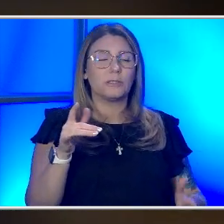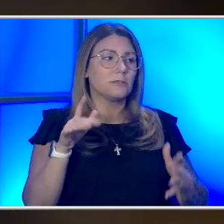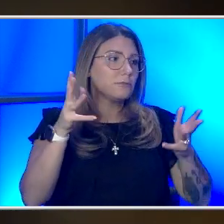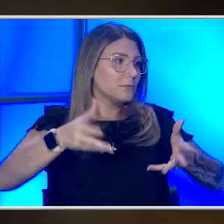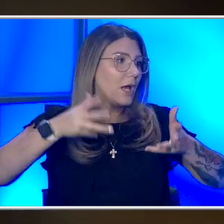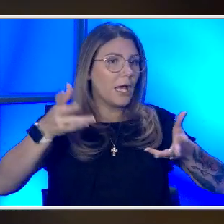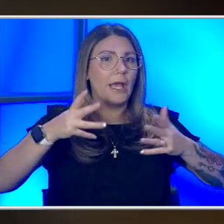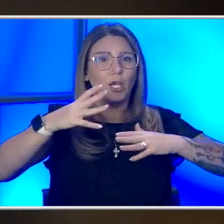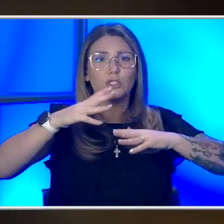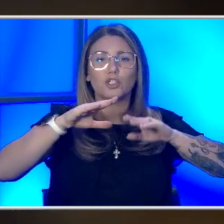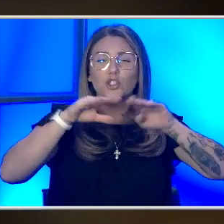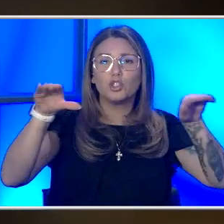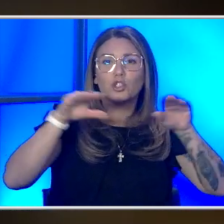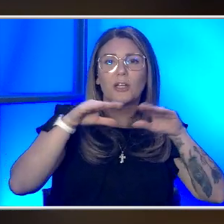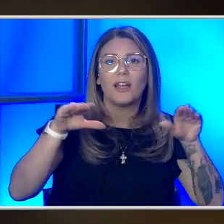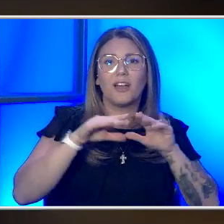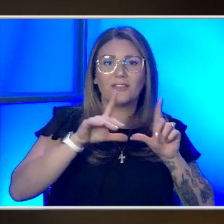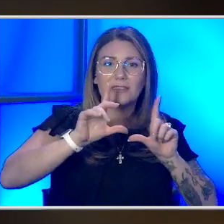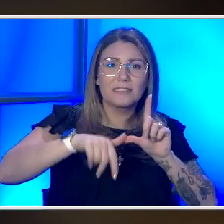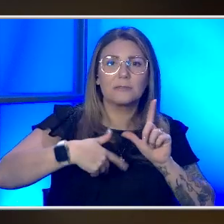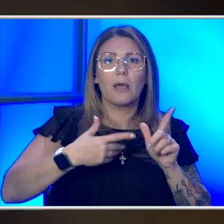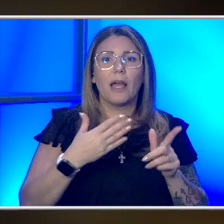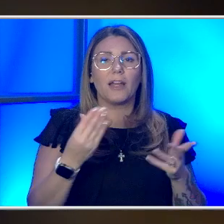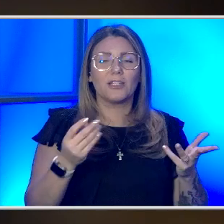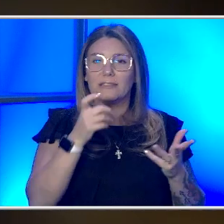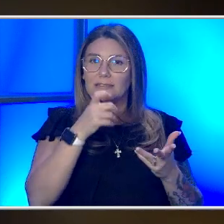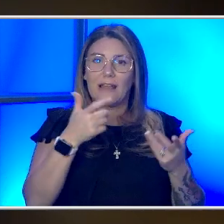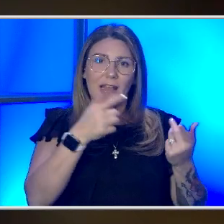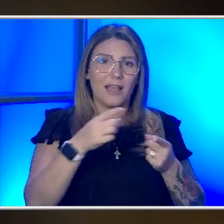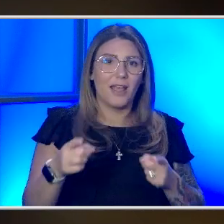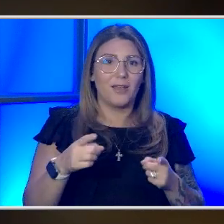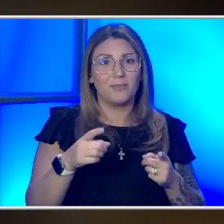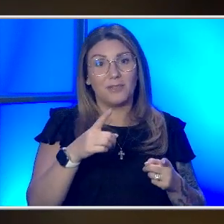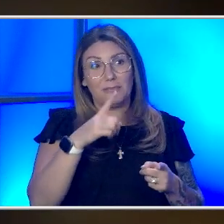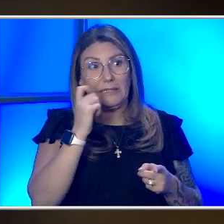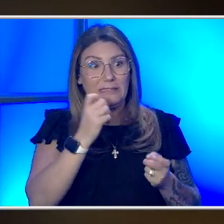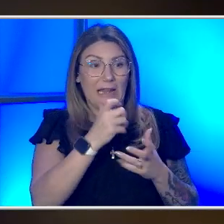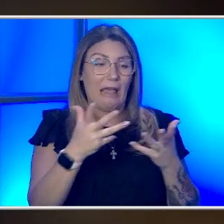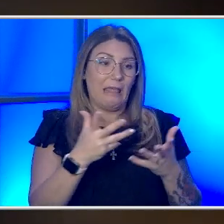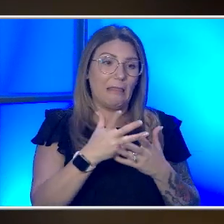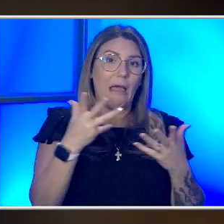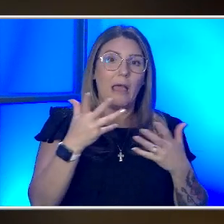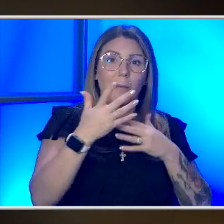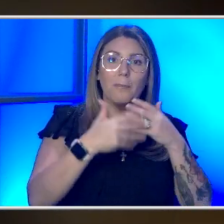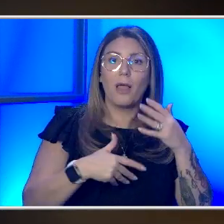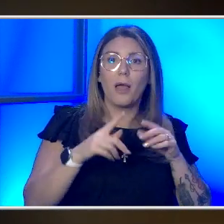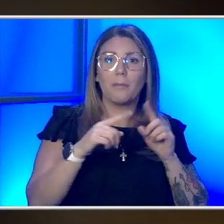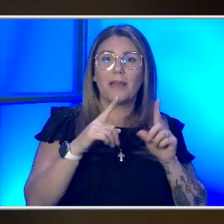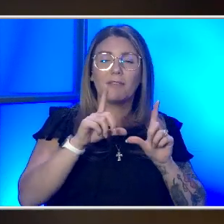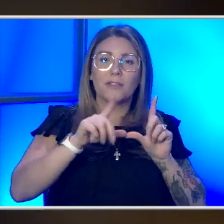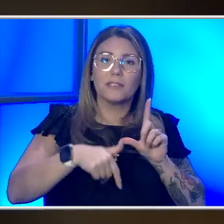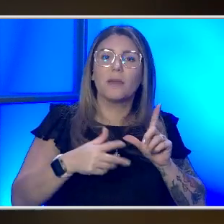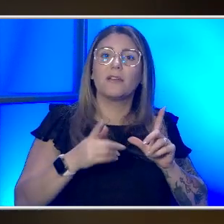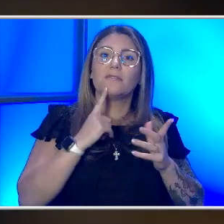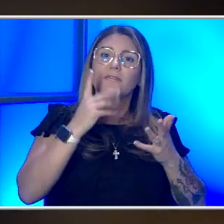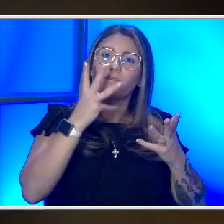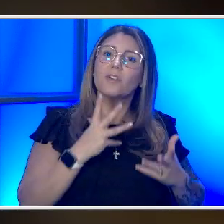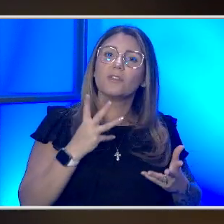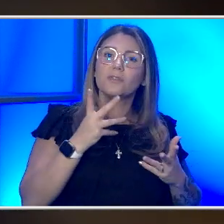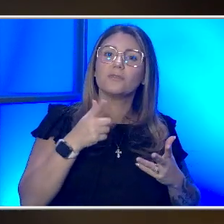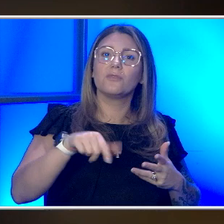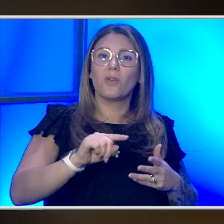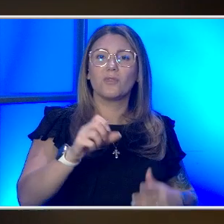not happening right now because we don't have a whole lot of blood coming in the door, but if it does expire, then unfortunately those units would have to be